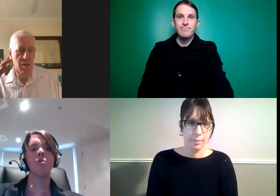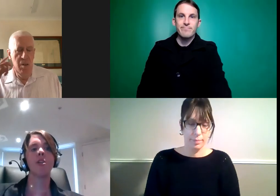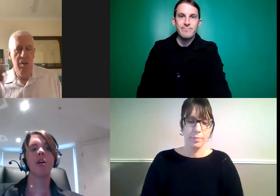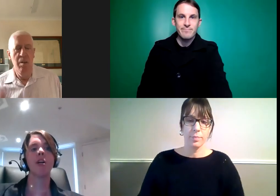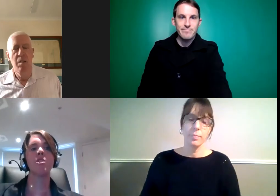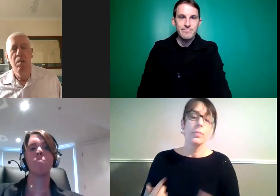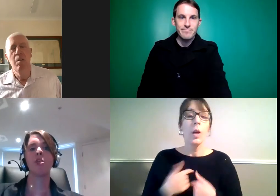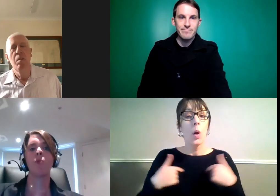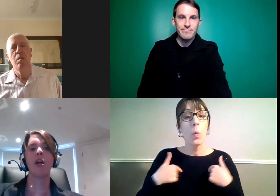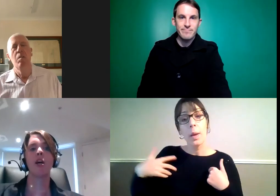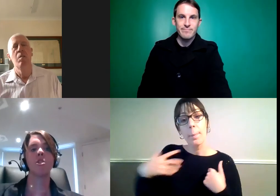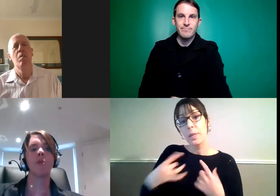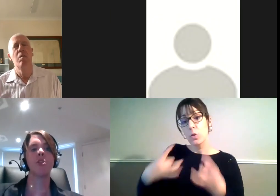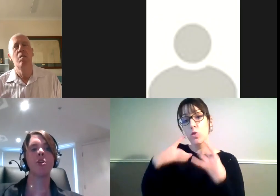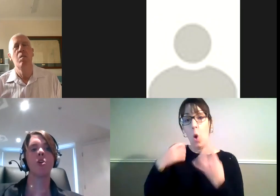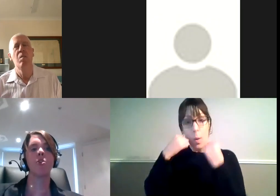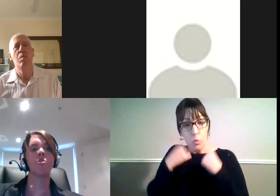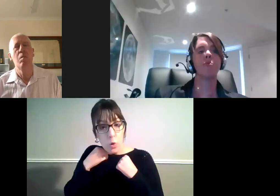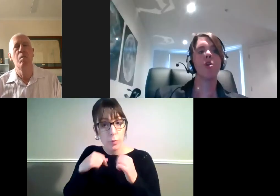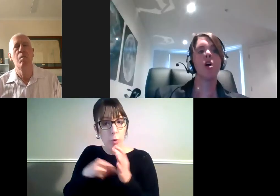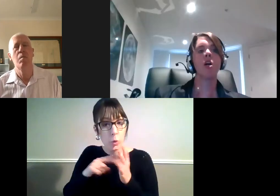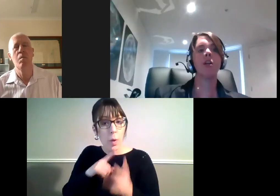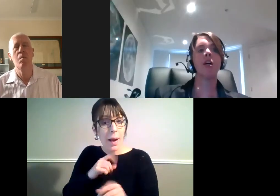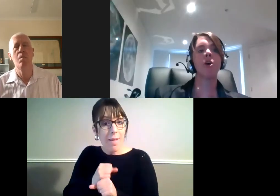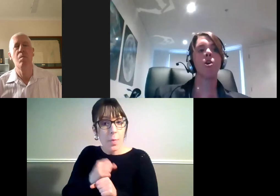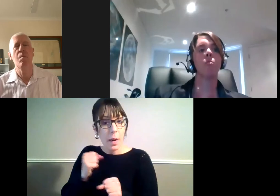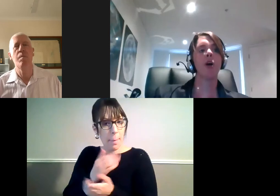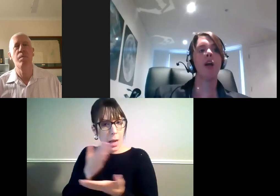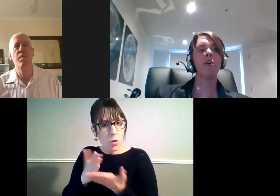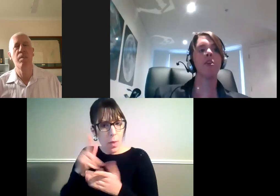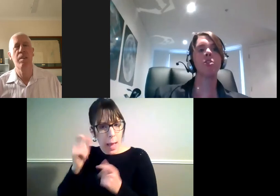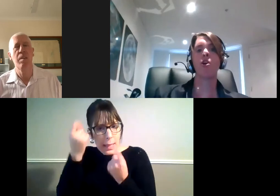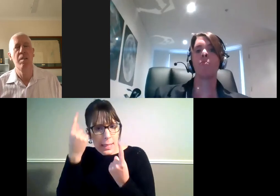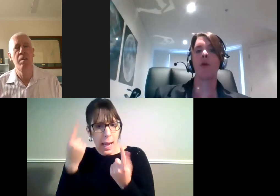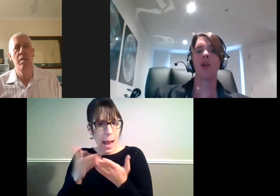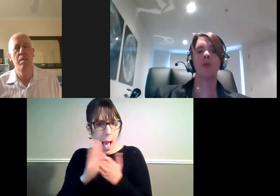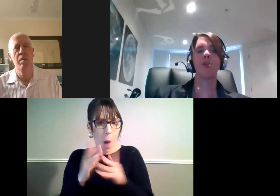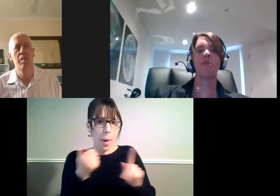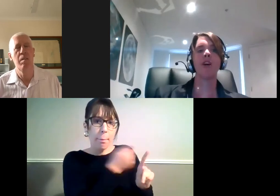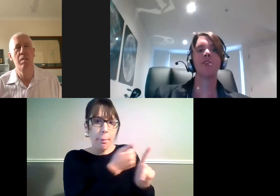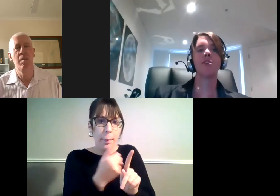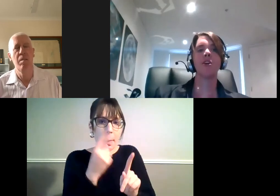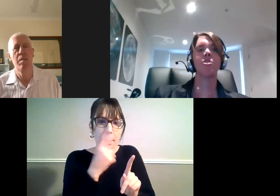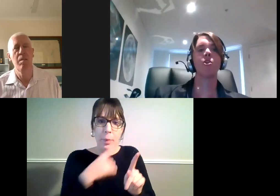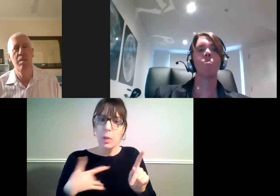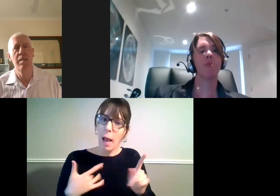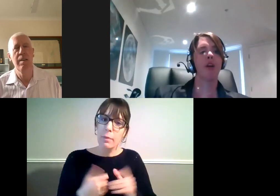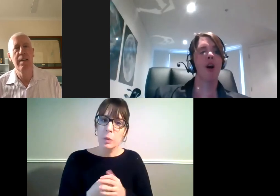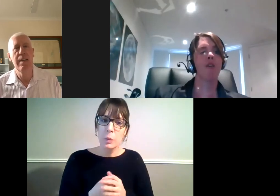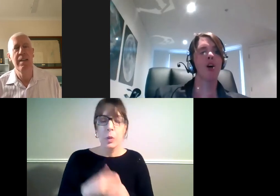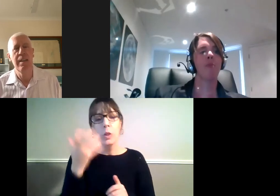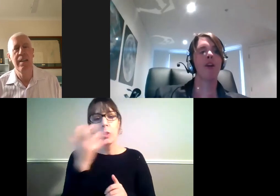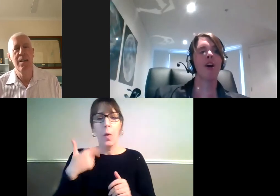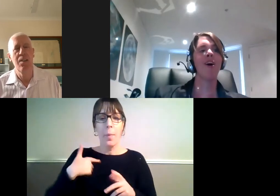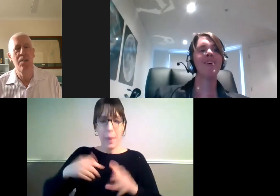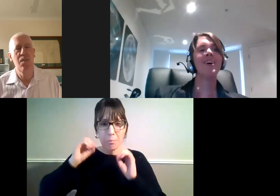and storytelling is the best way to get this message across. Lynette's going to put another link, sorry to bombard you with all of these and Lynette, sorry you're probably getting